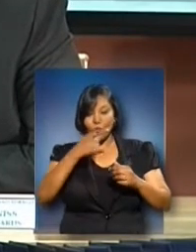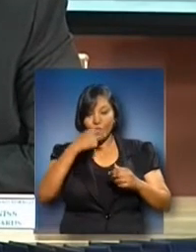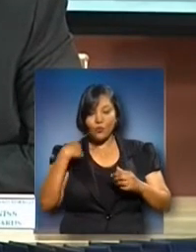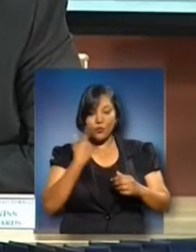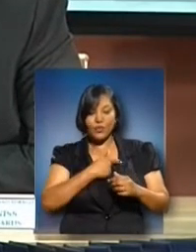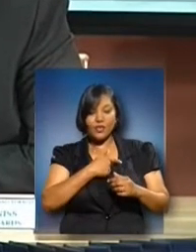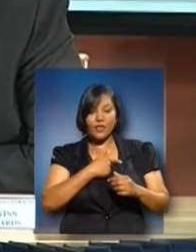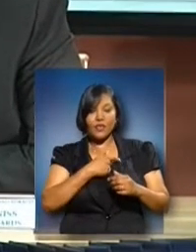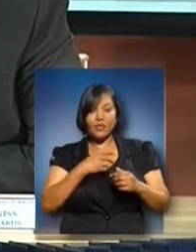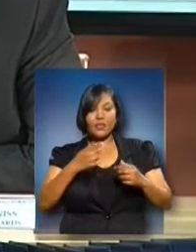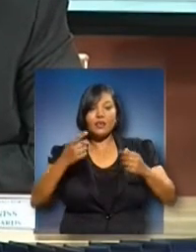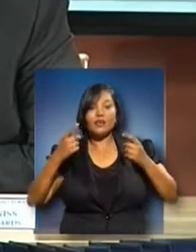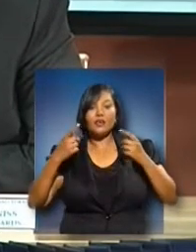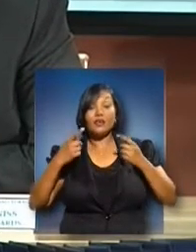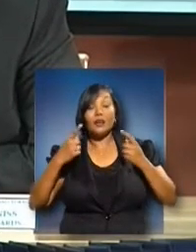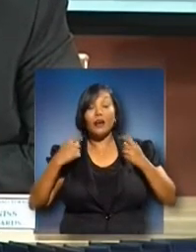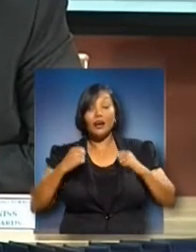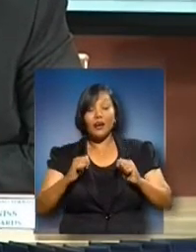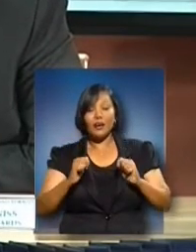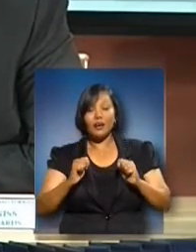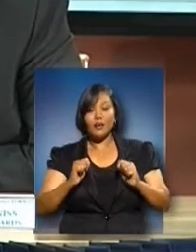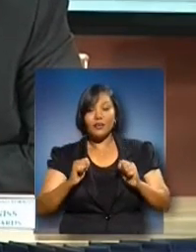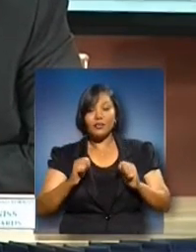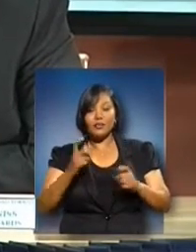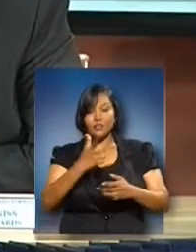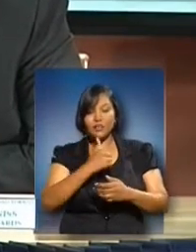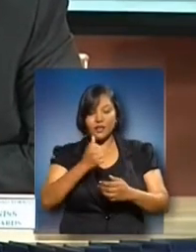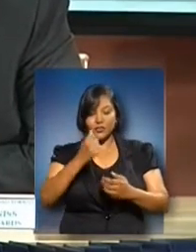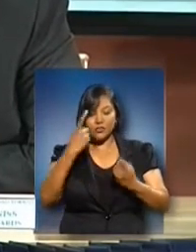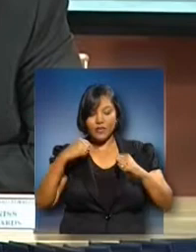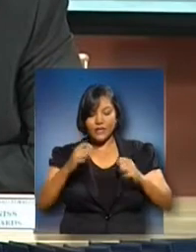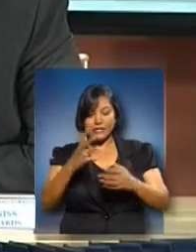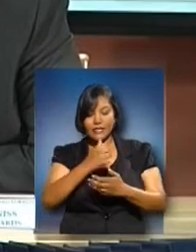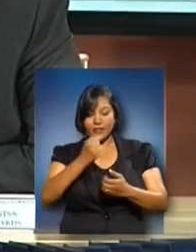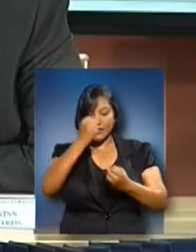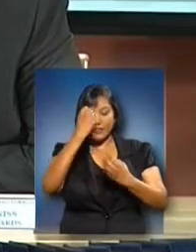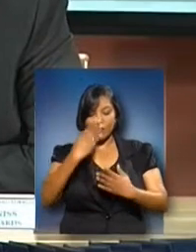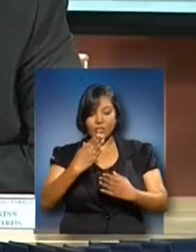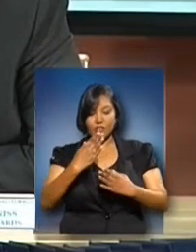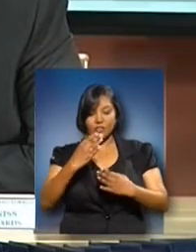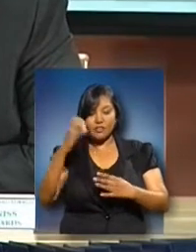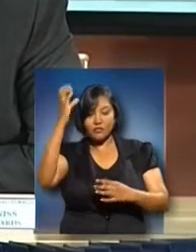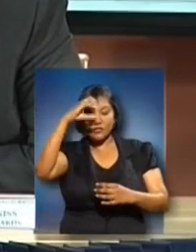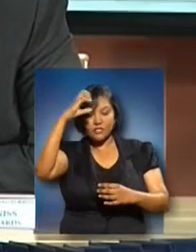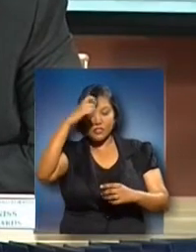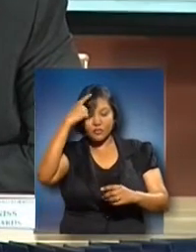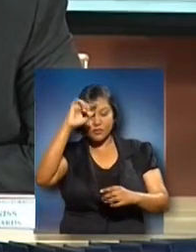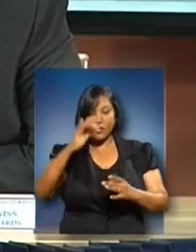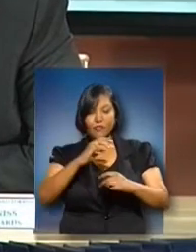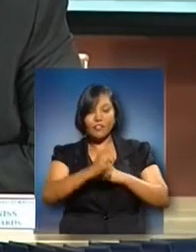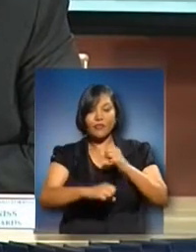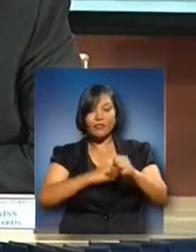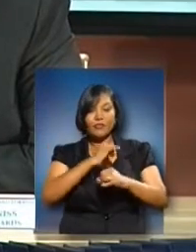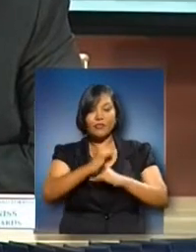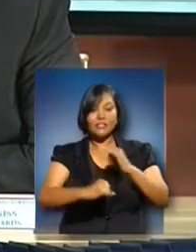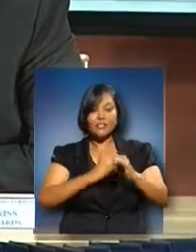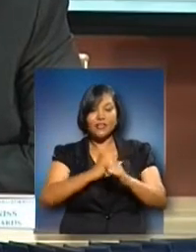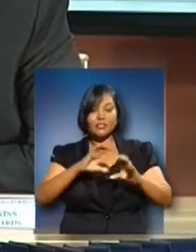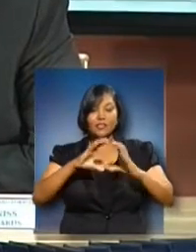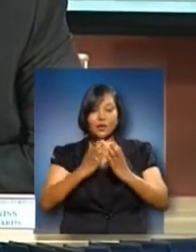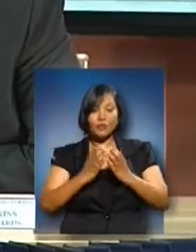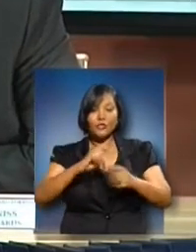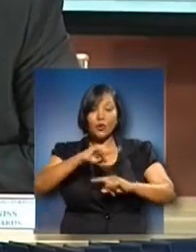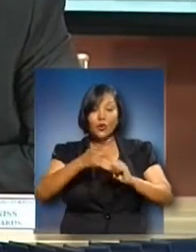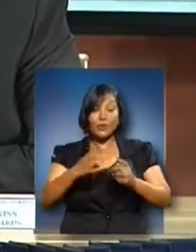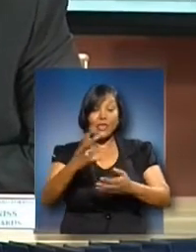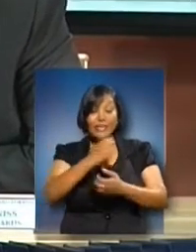are at an advanced stage of preparing an RFP to go out for international bids. And when those bids come